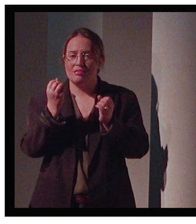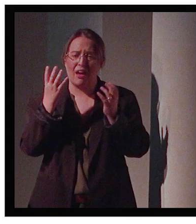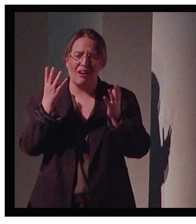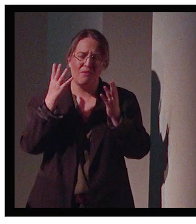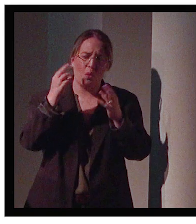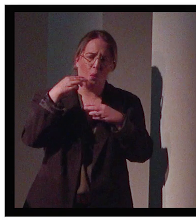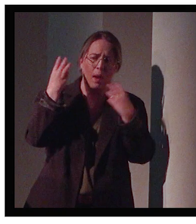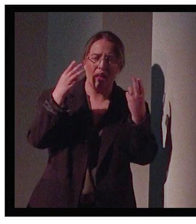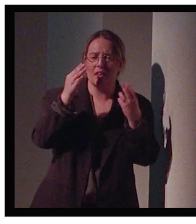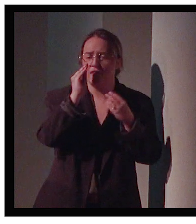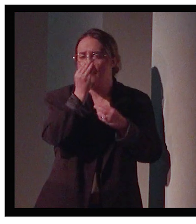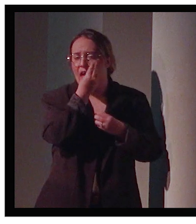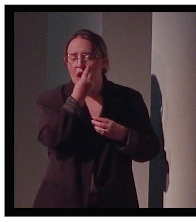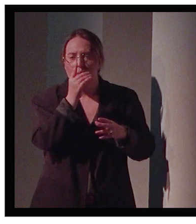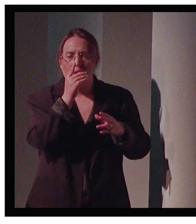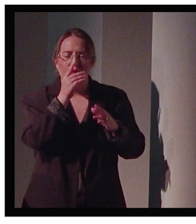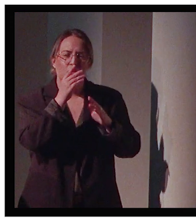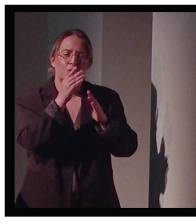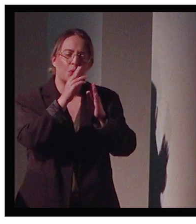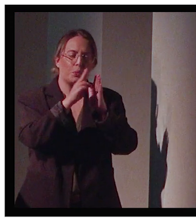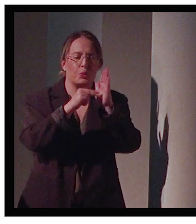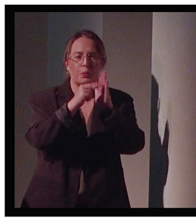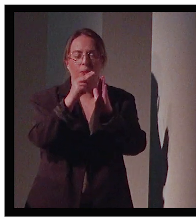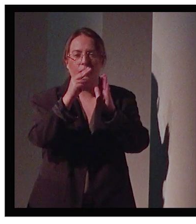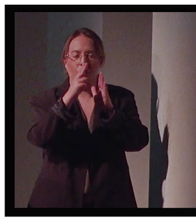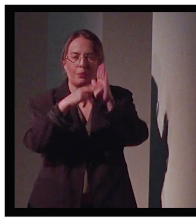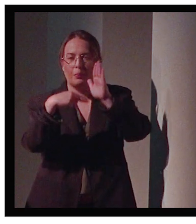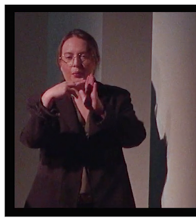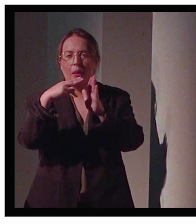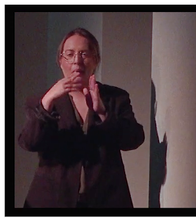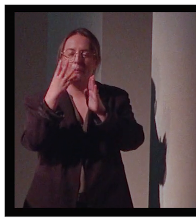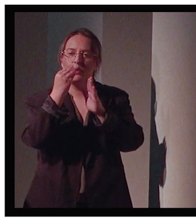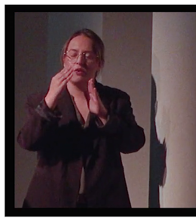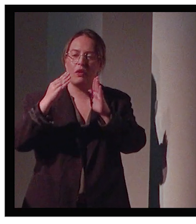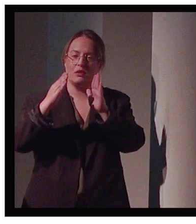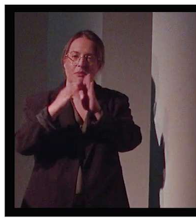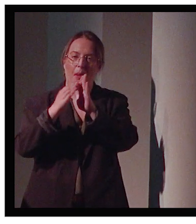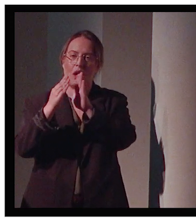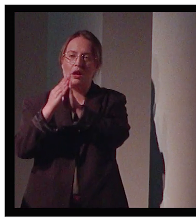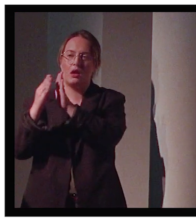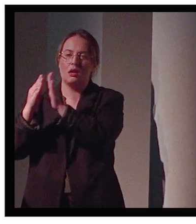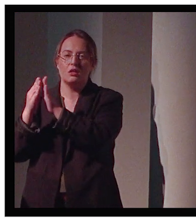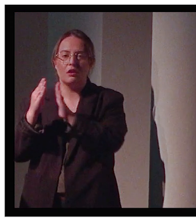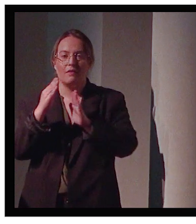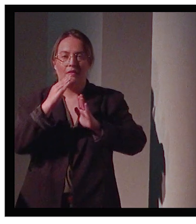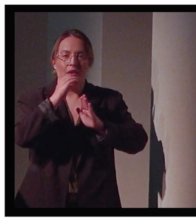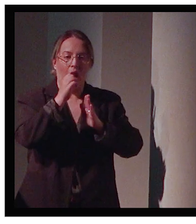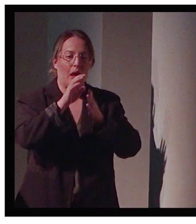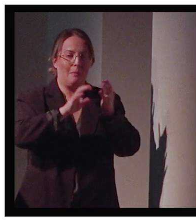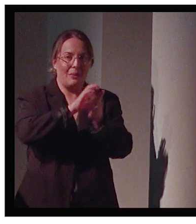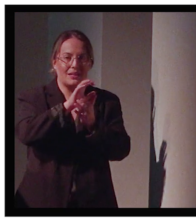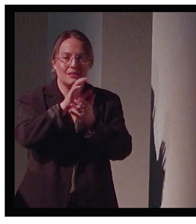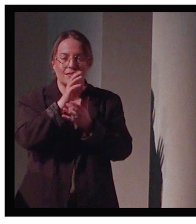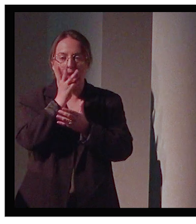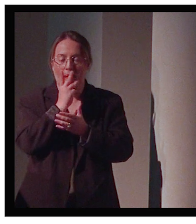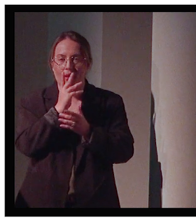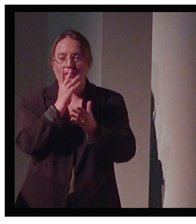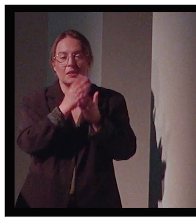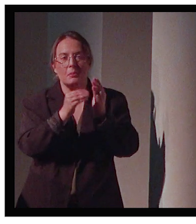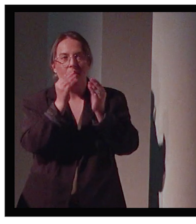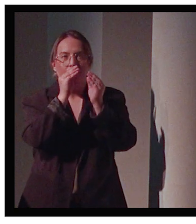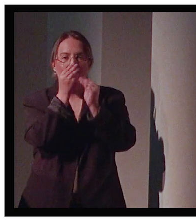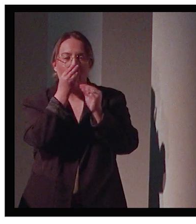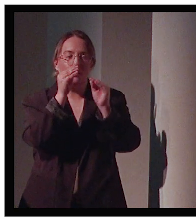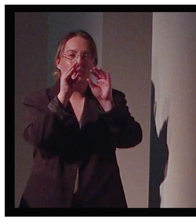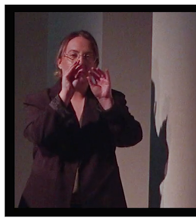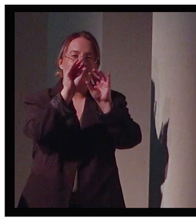by short strokes and beautiful smudges of just unmodulated color. And some of the flowers are floating